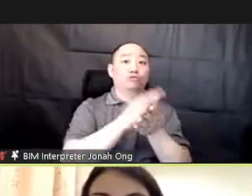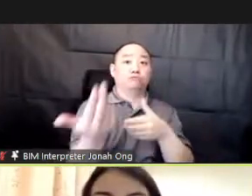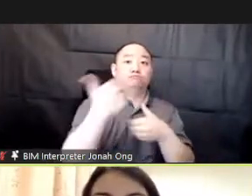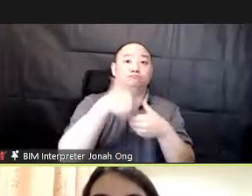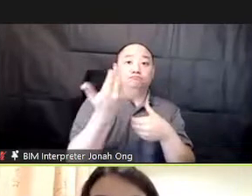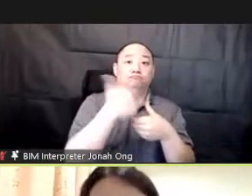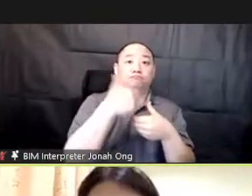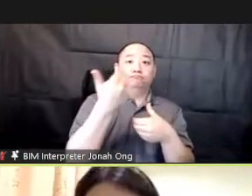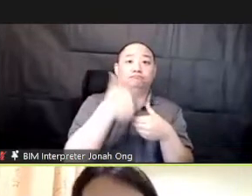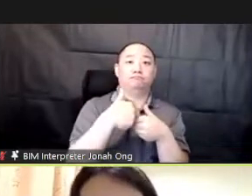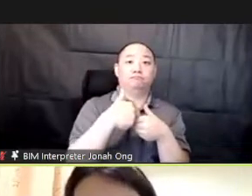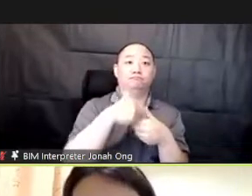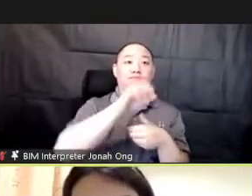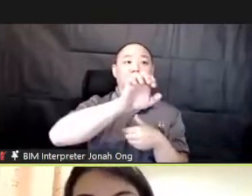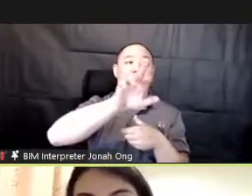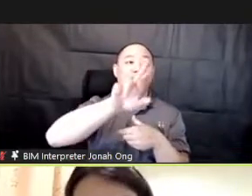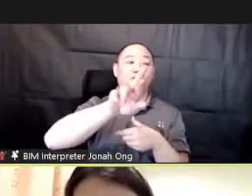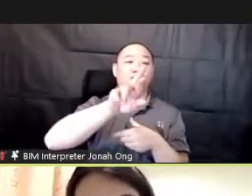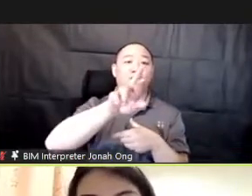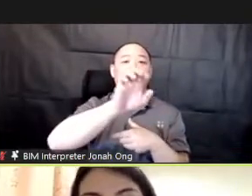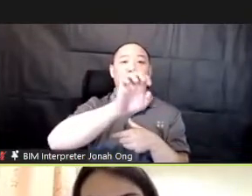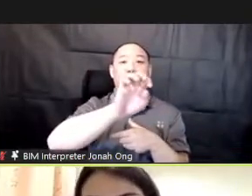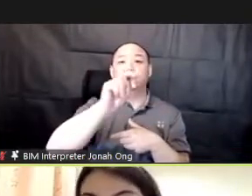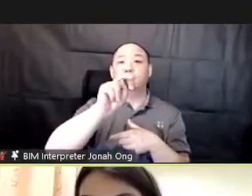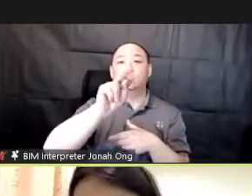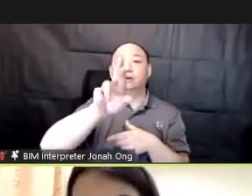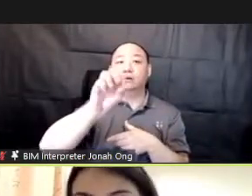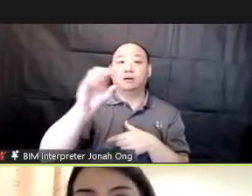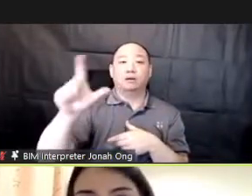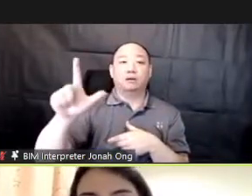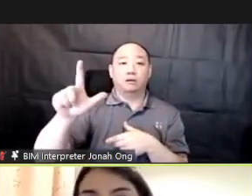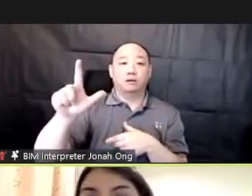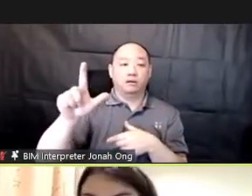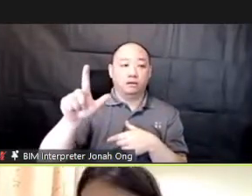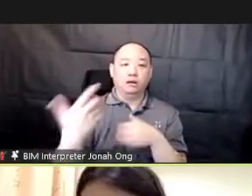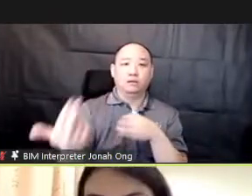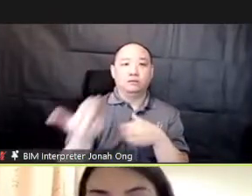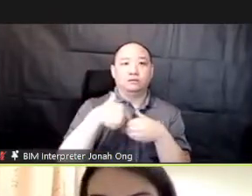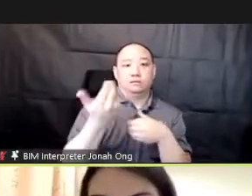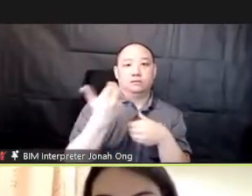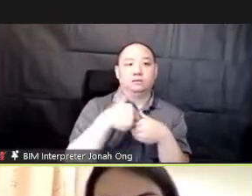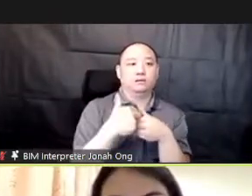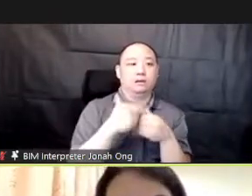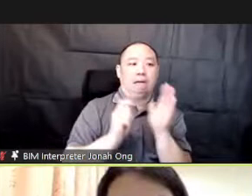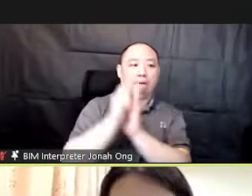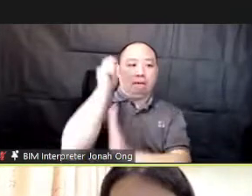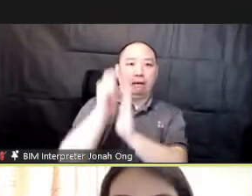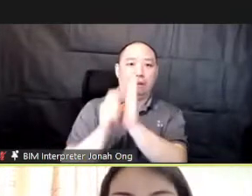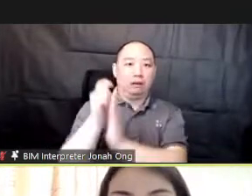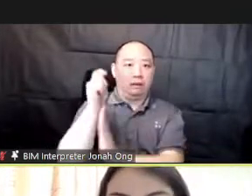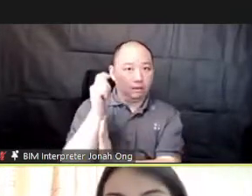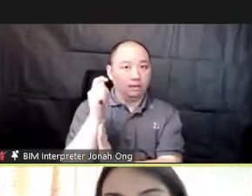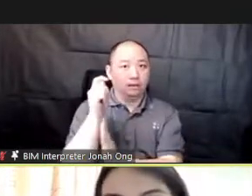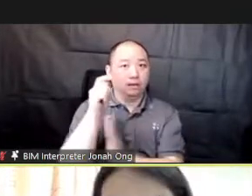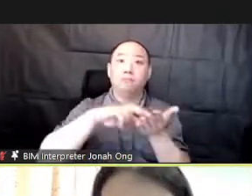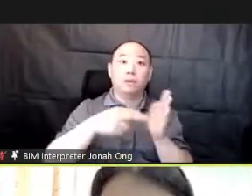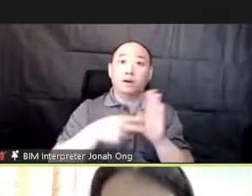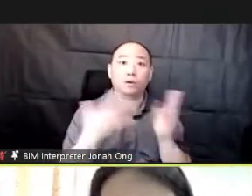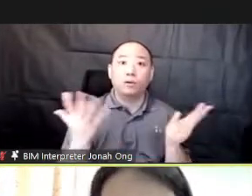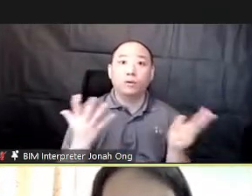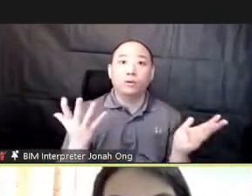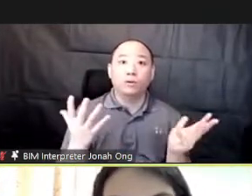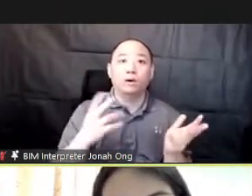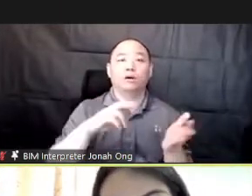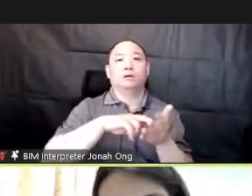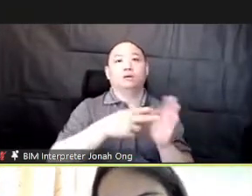now, because we measure literacy with enrollment, so if our enrollment is high, that means our